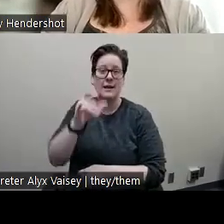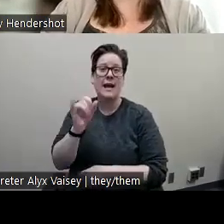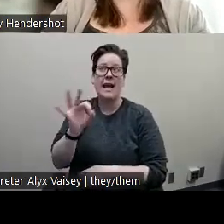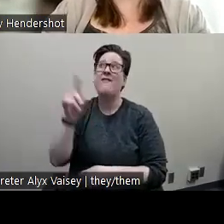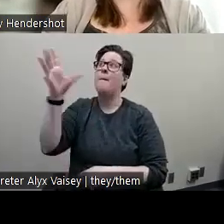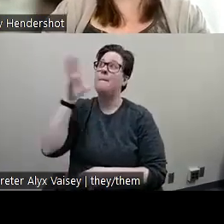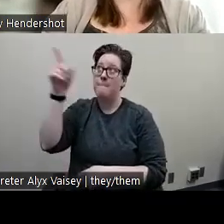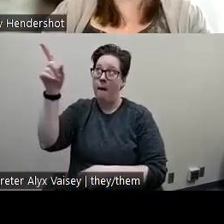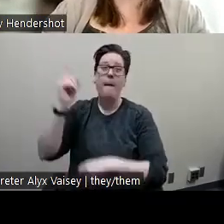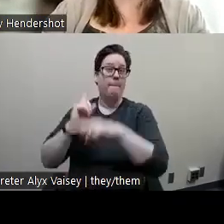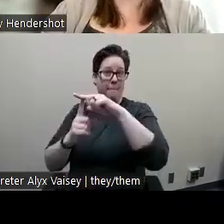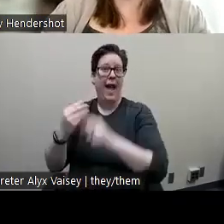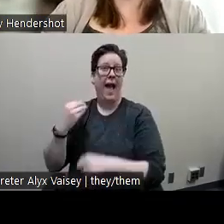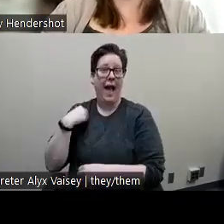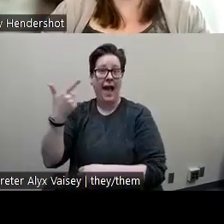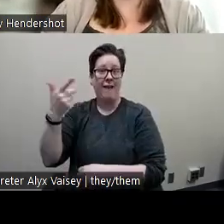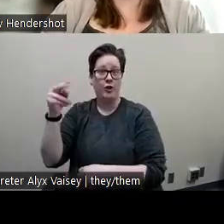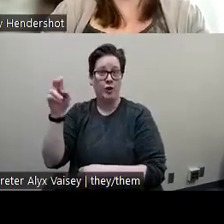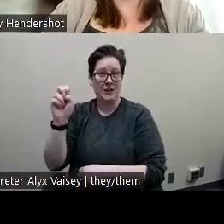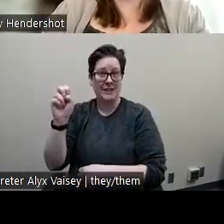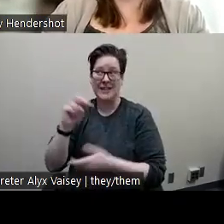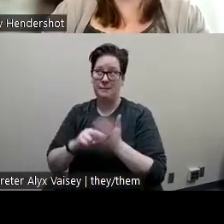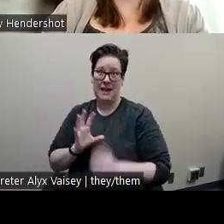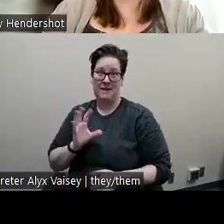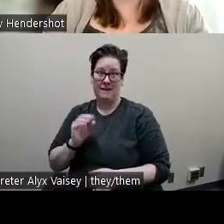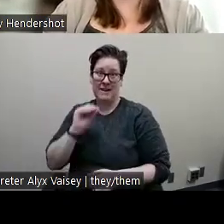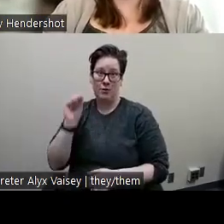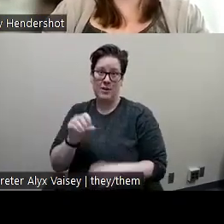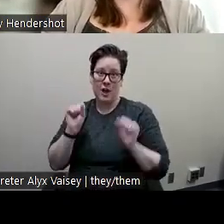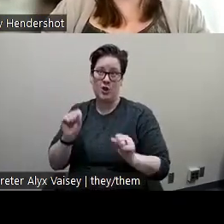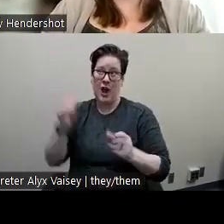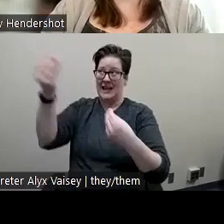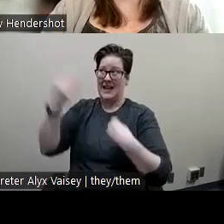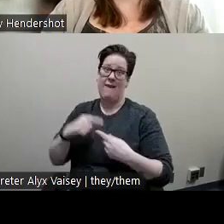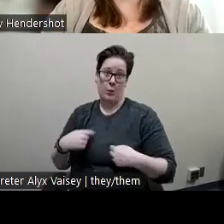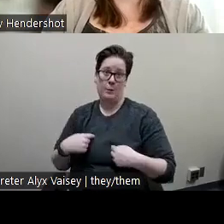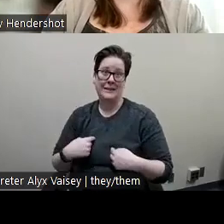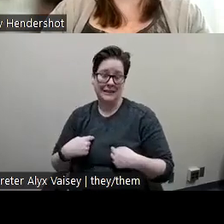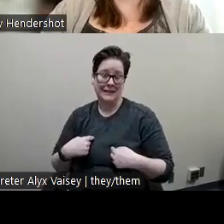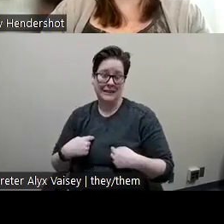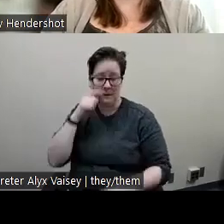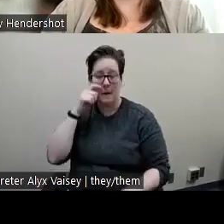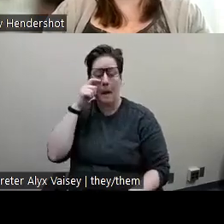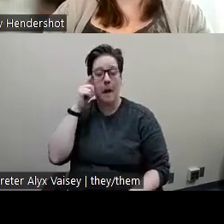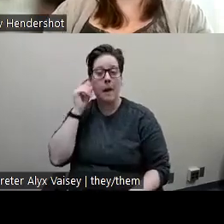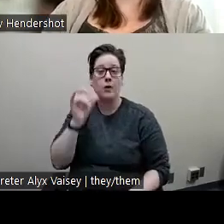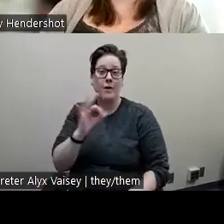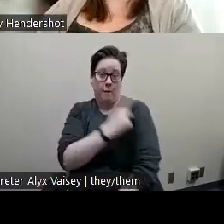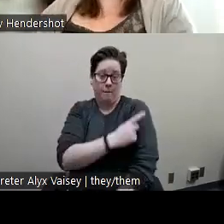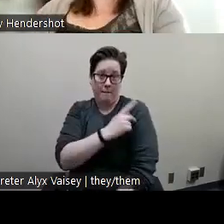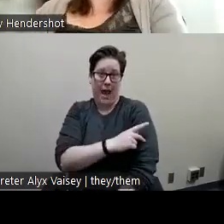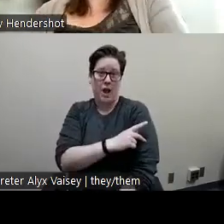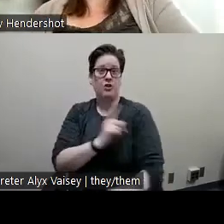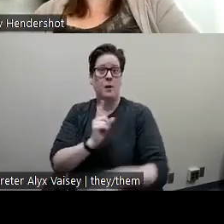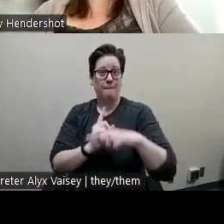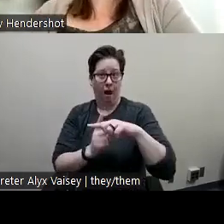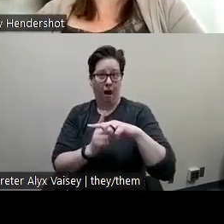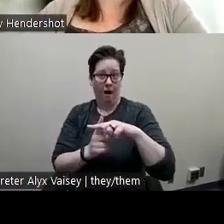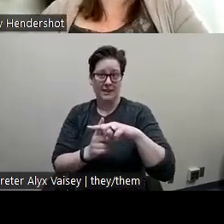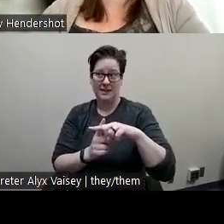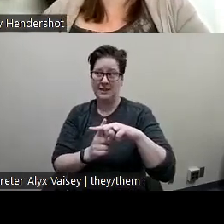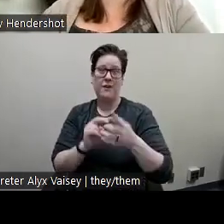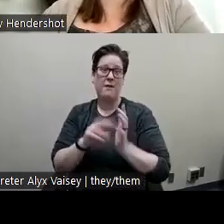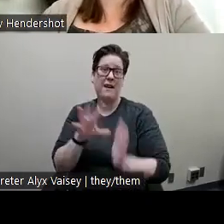be positive, there's a 50% chance that you inherit that. So any patient that comes back positive, 50% chance